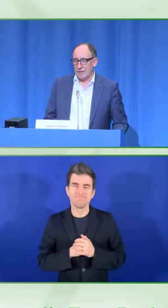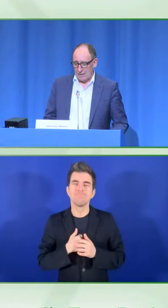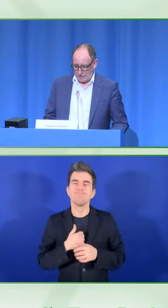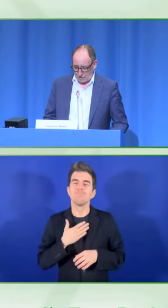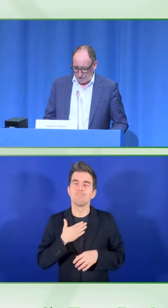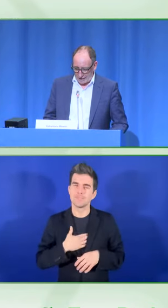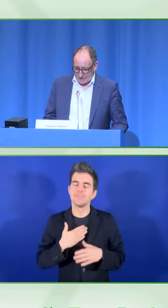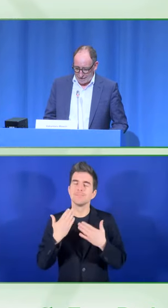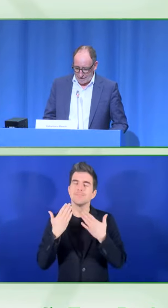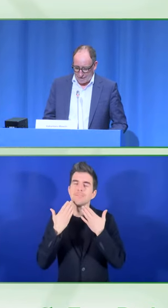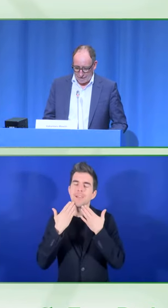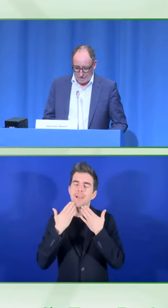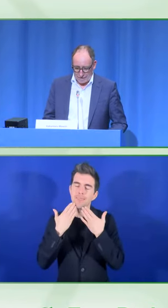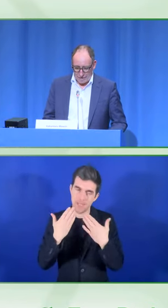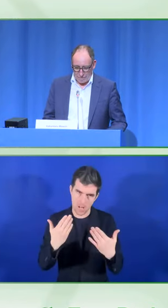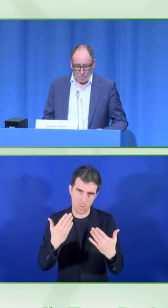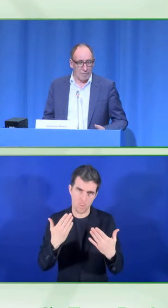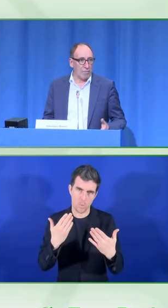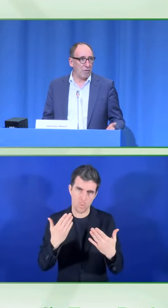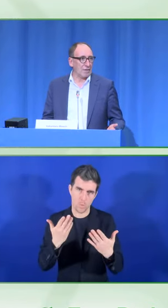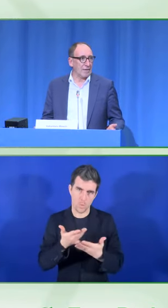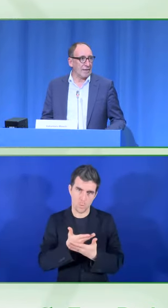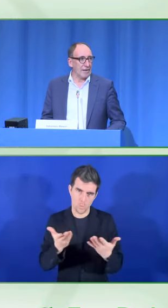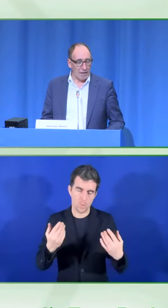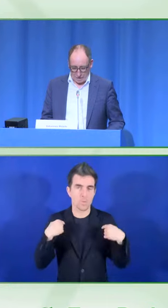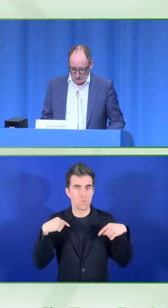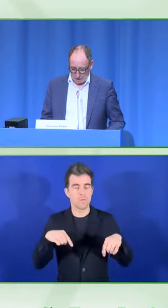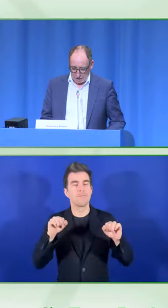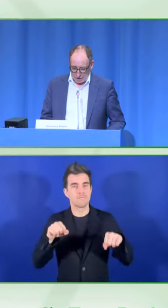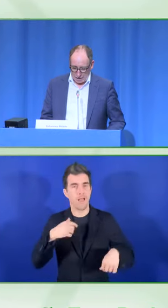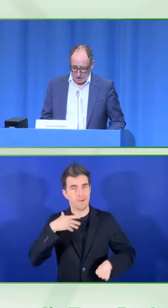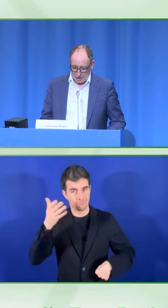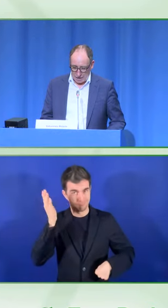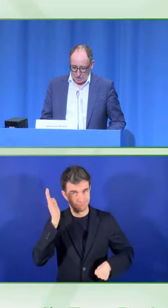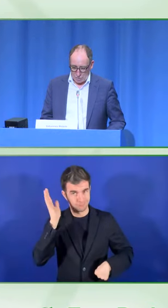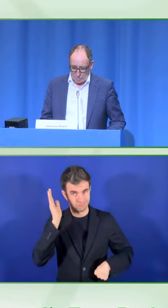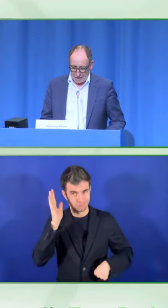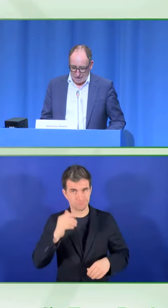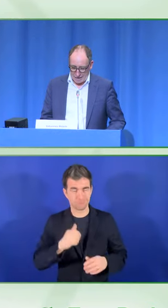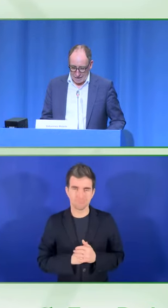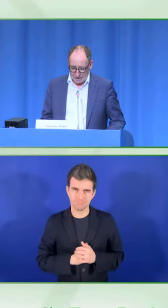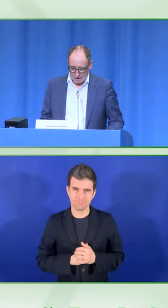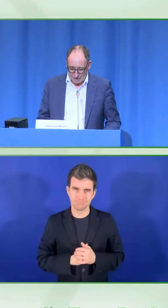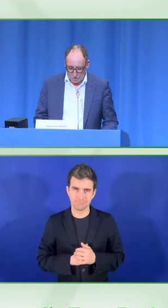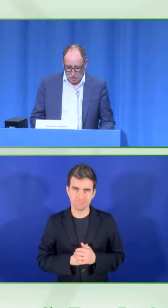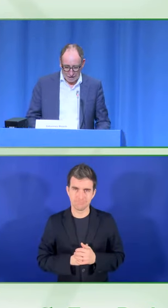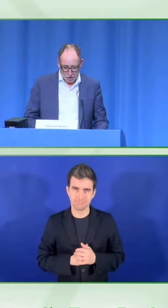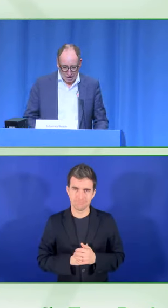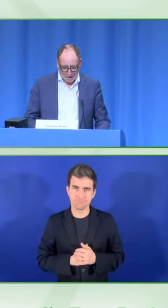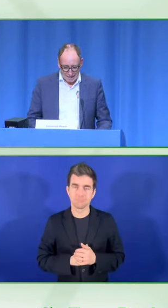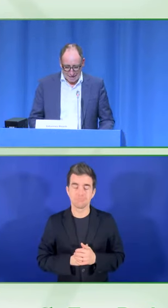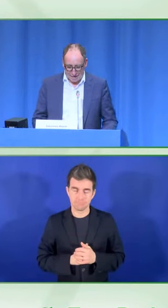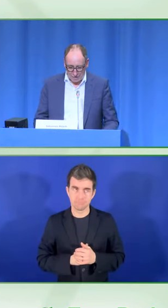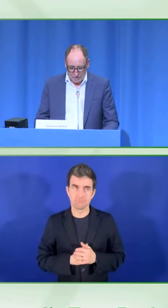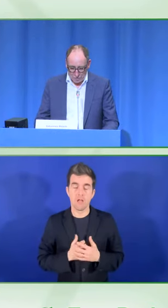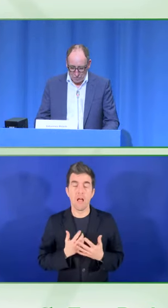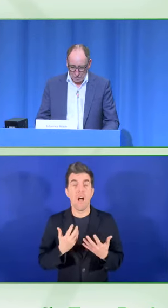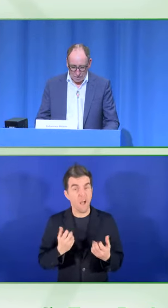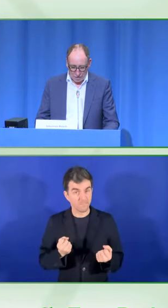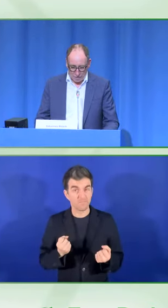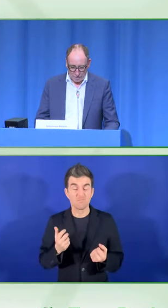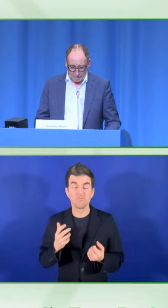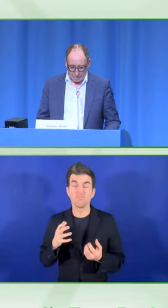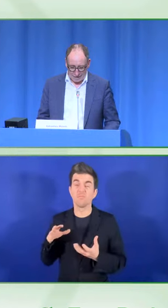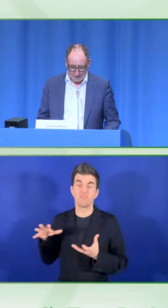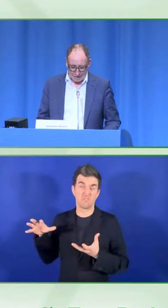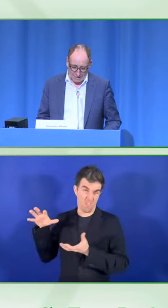multiple crises. It is more important than ever to make social justice the focus